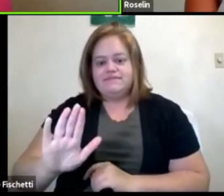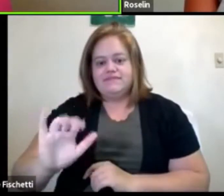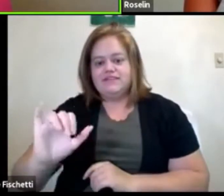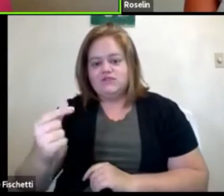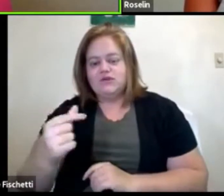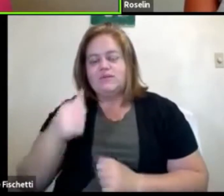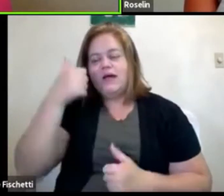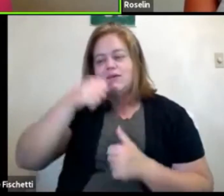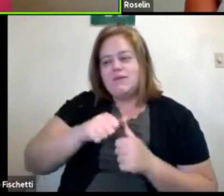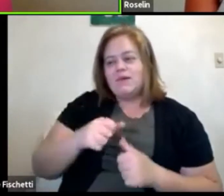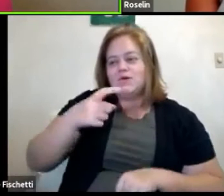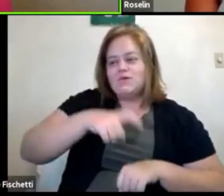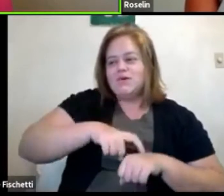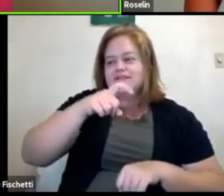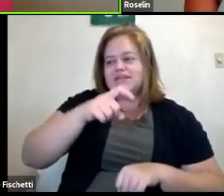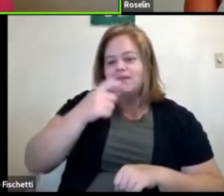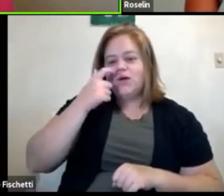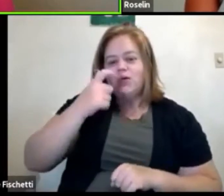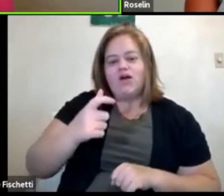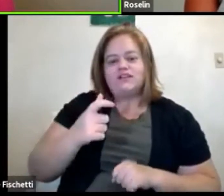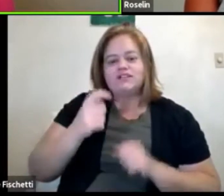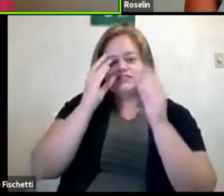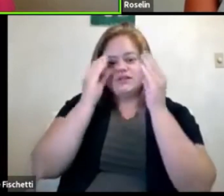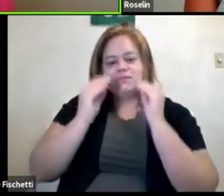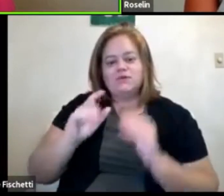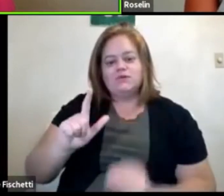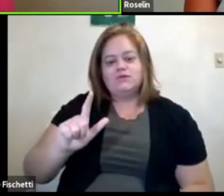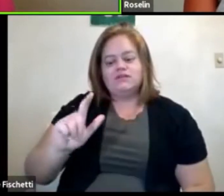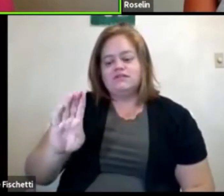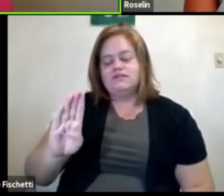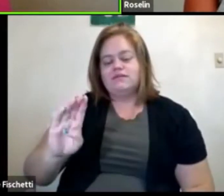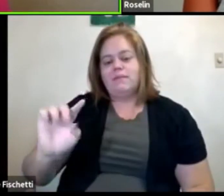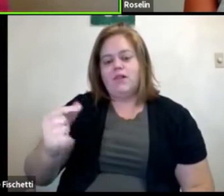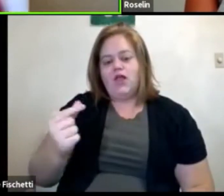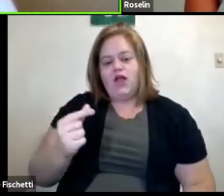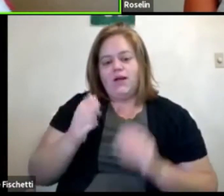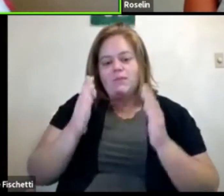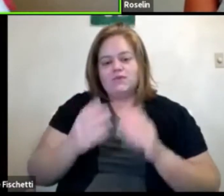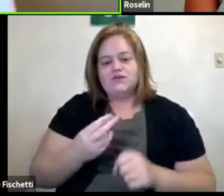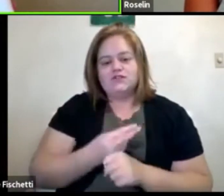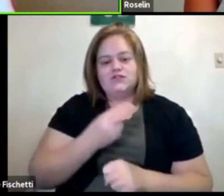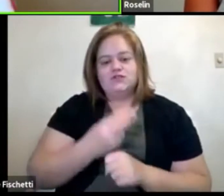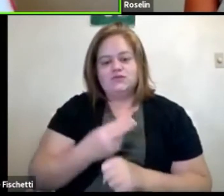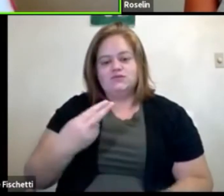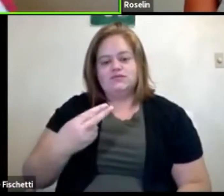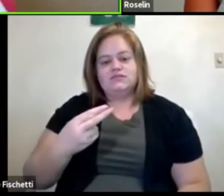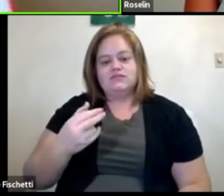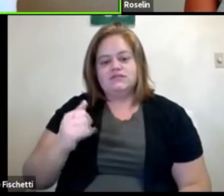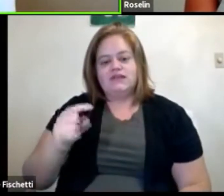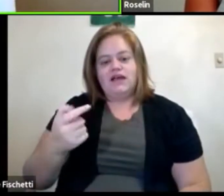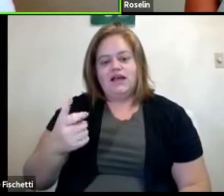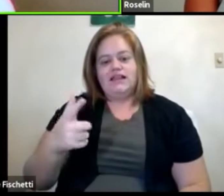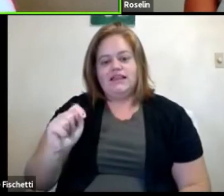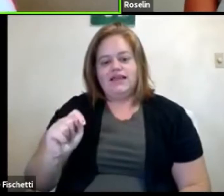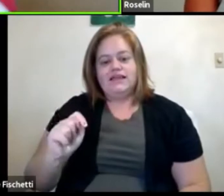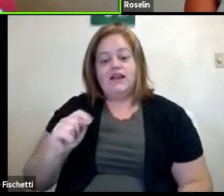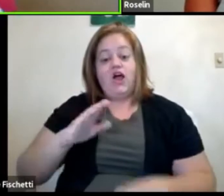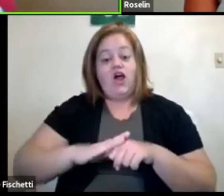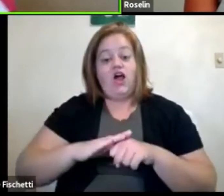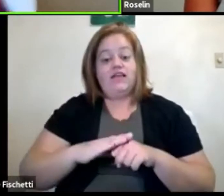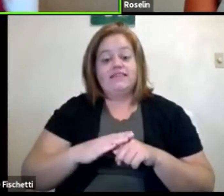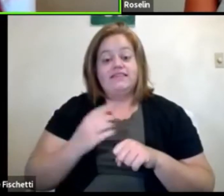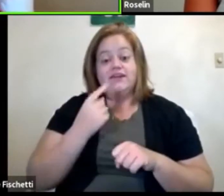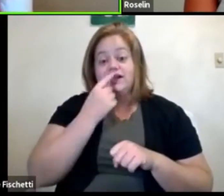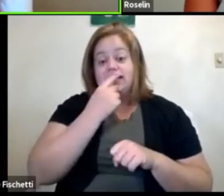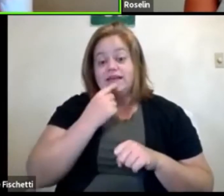seeing one time a beauty blogger that I follow used like a highlighter on their lips before applying gloss, and it